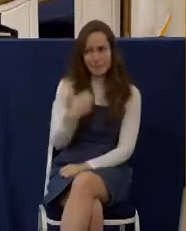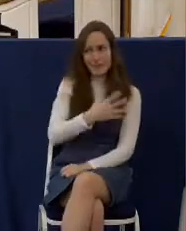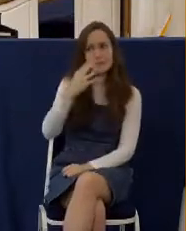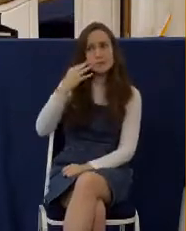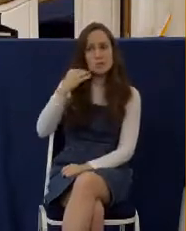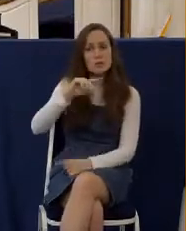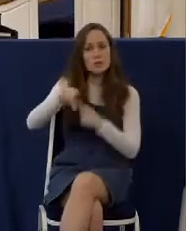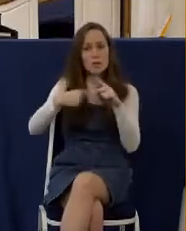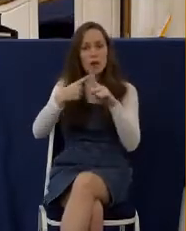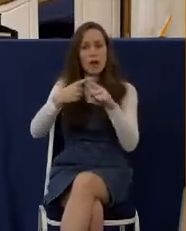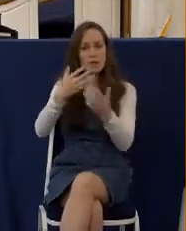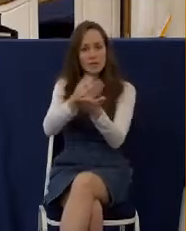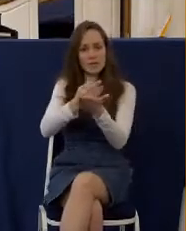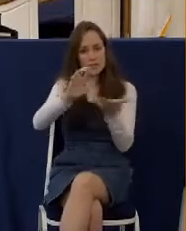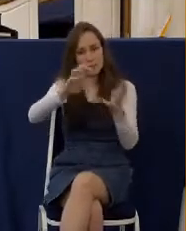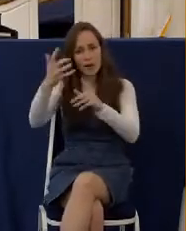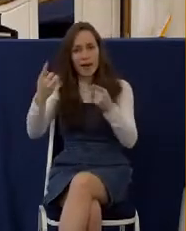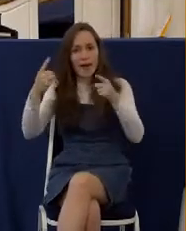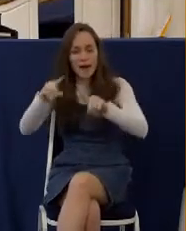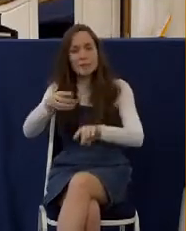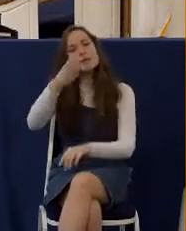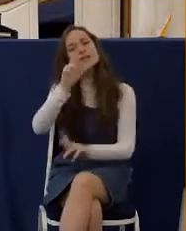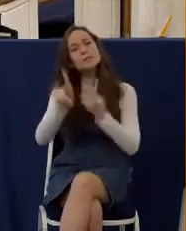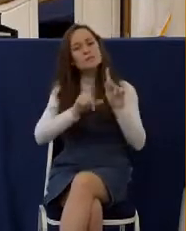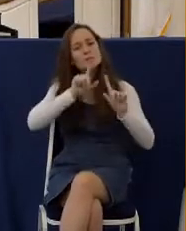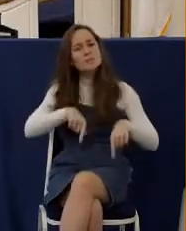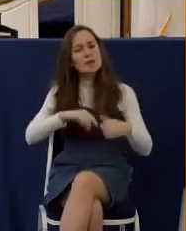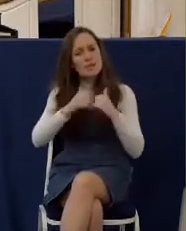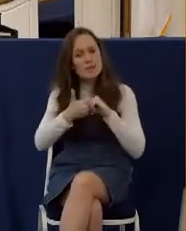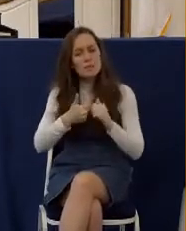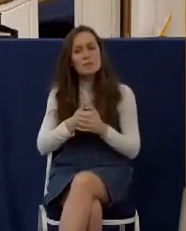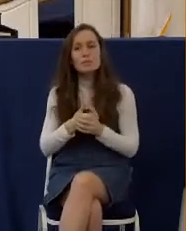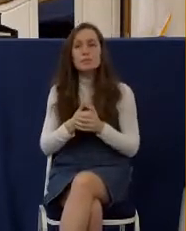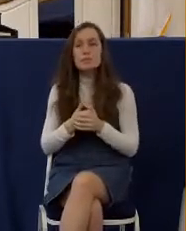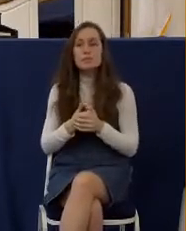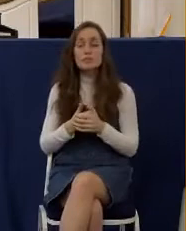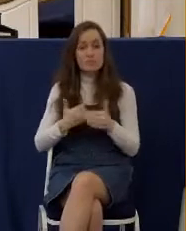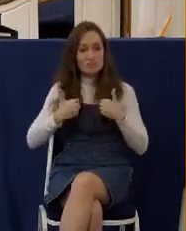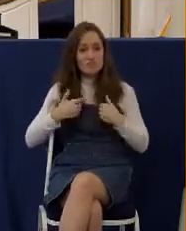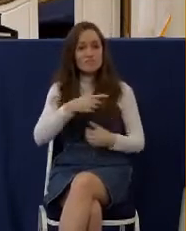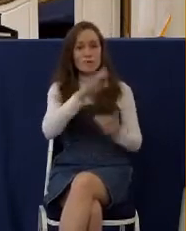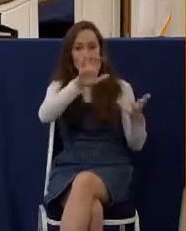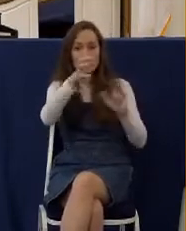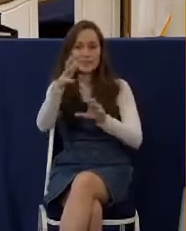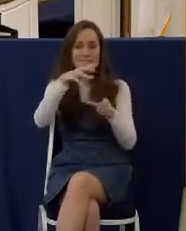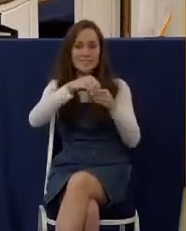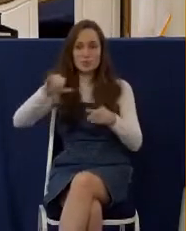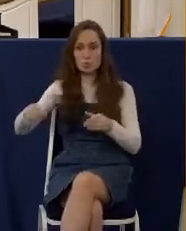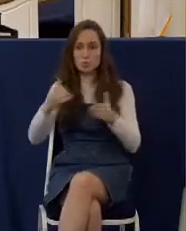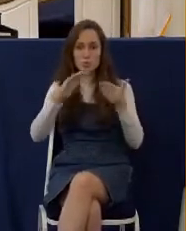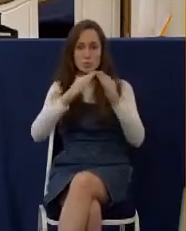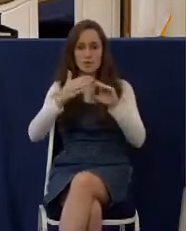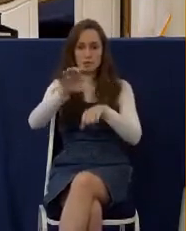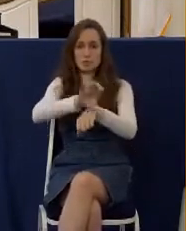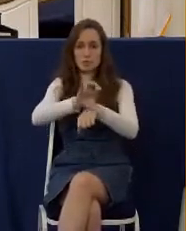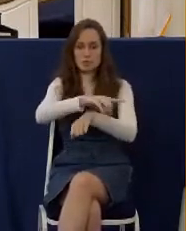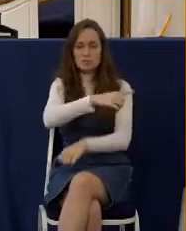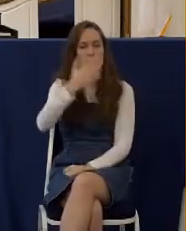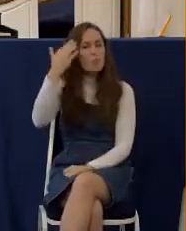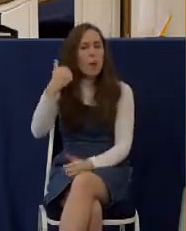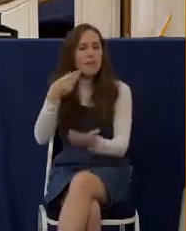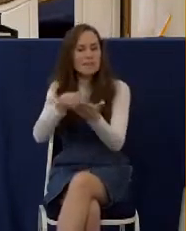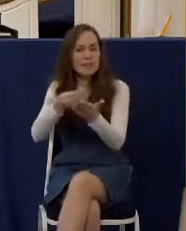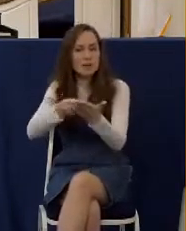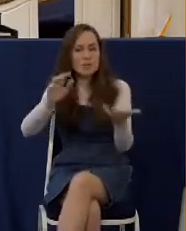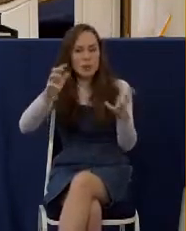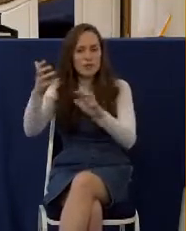that happens, how are God's people to respond? There was a crisis in the church of Jerusalem. Why were they having a financial crisis? Well,